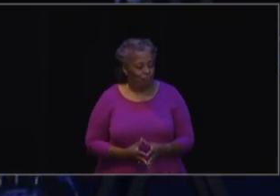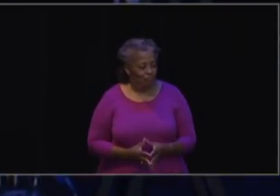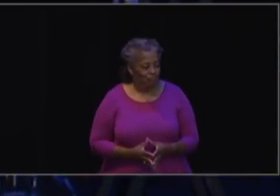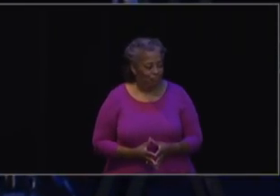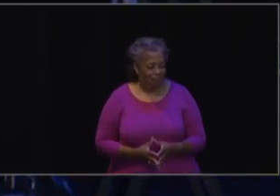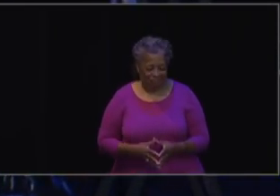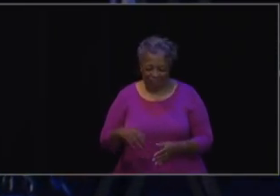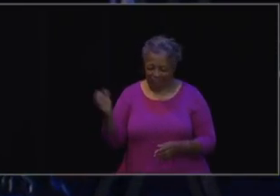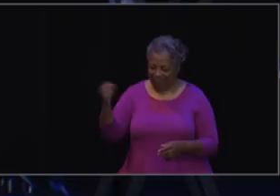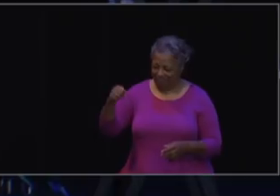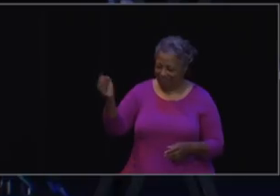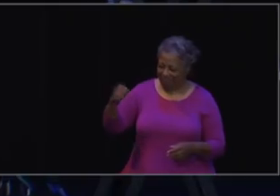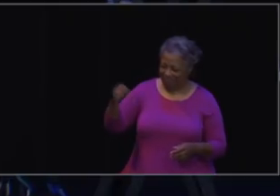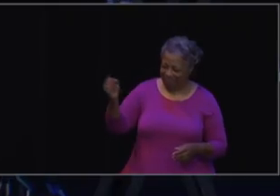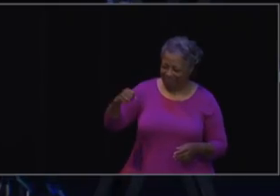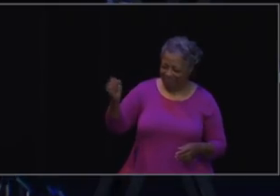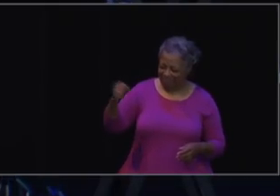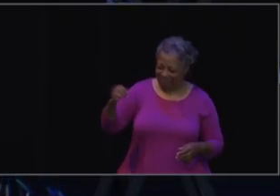Yeah.